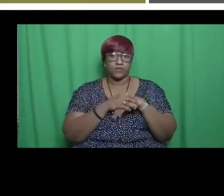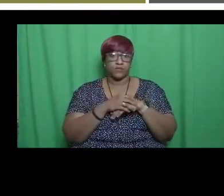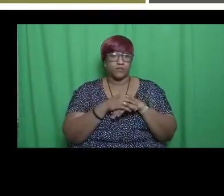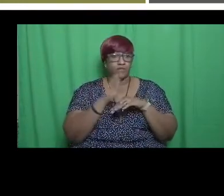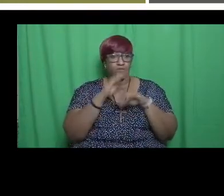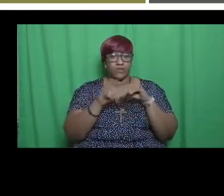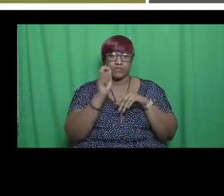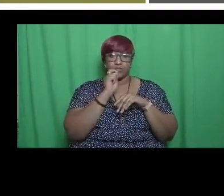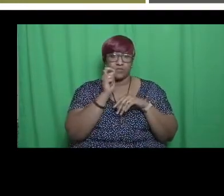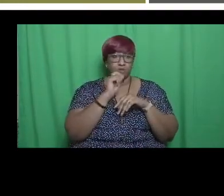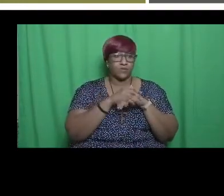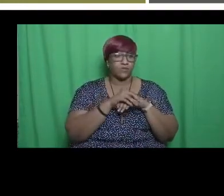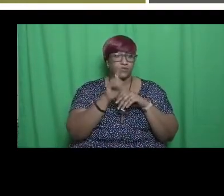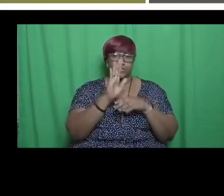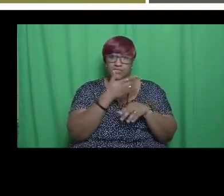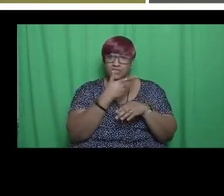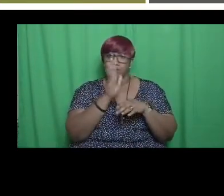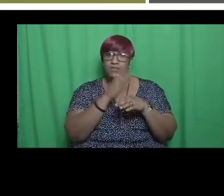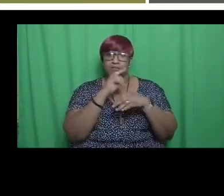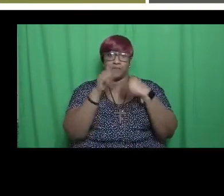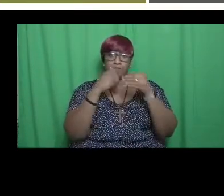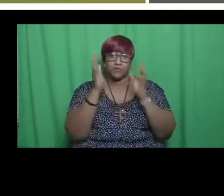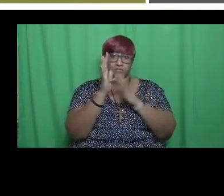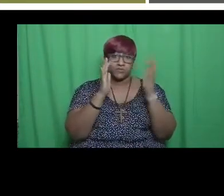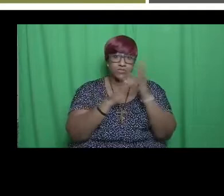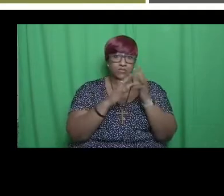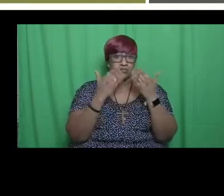Instead of smoking a joint, start singing about Jesus.